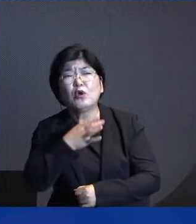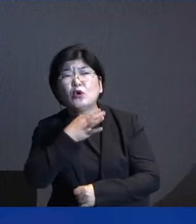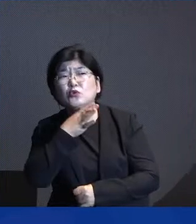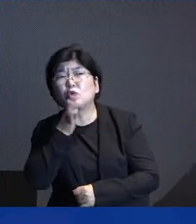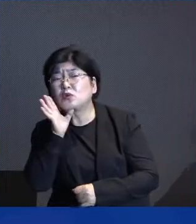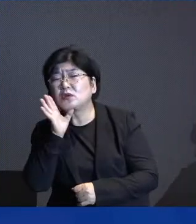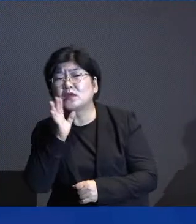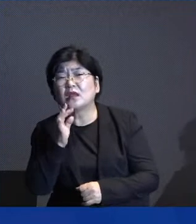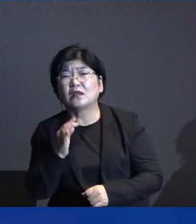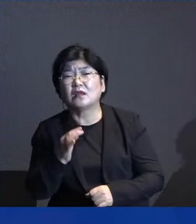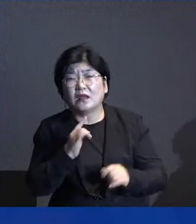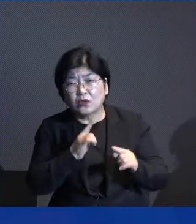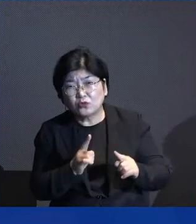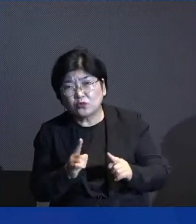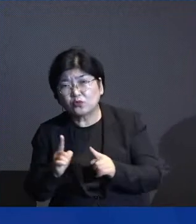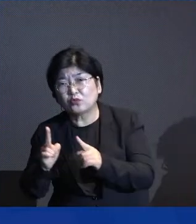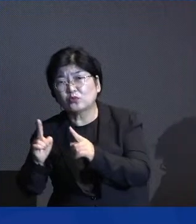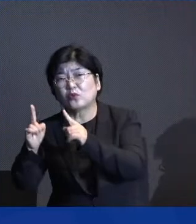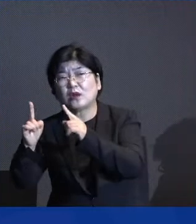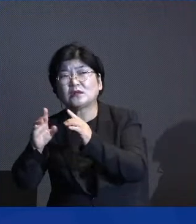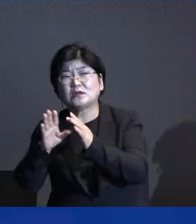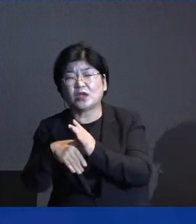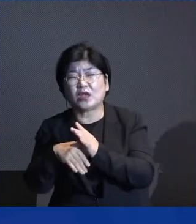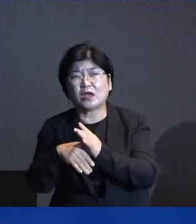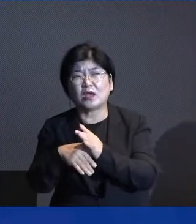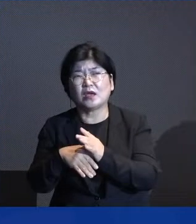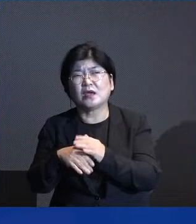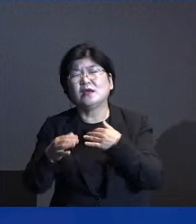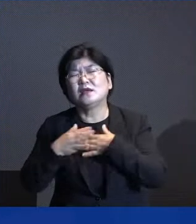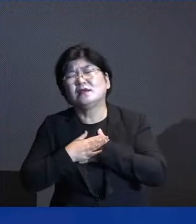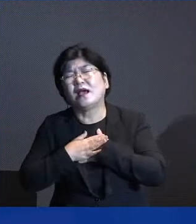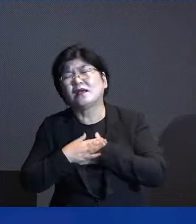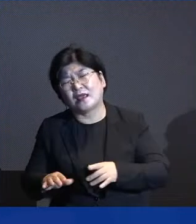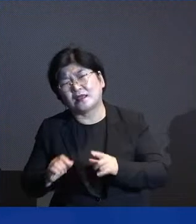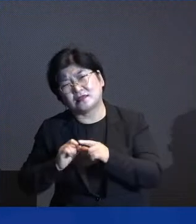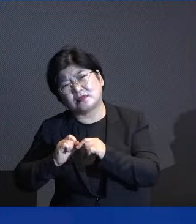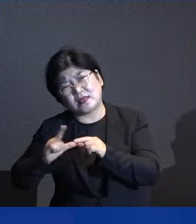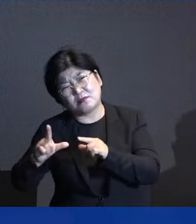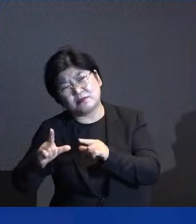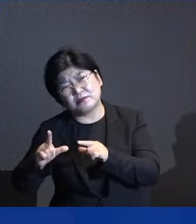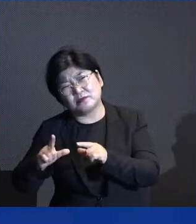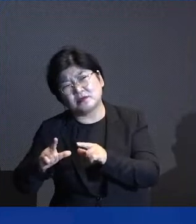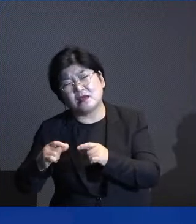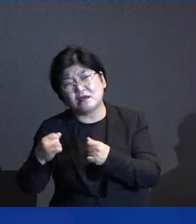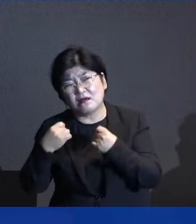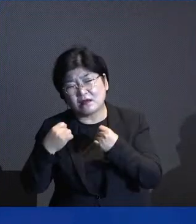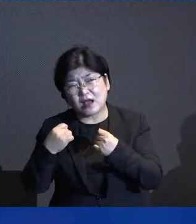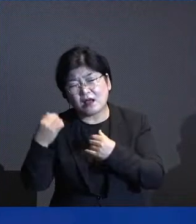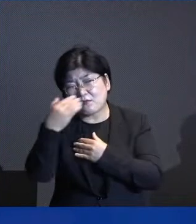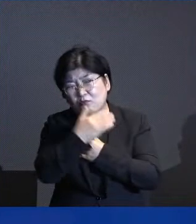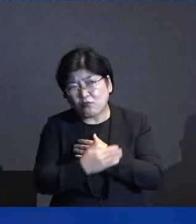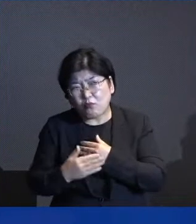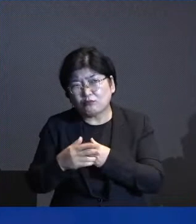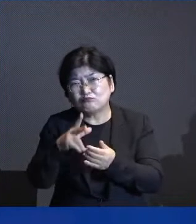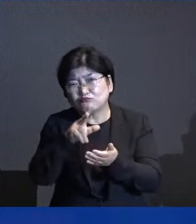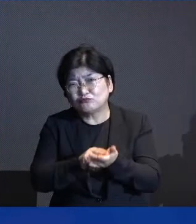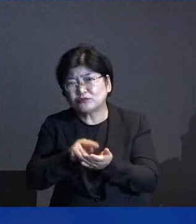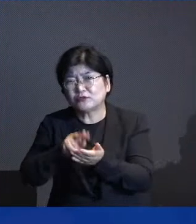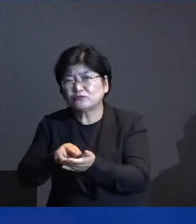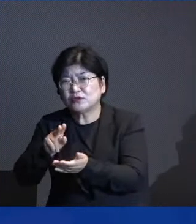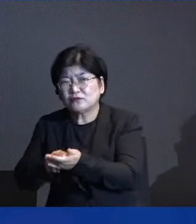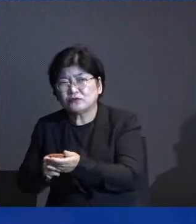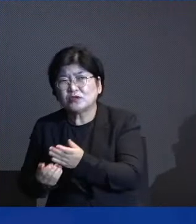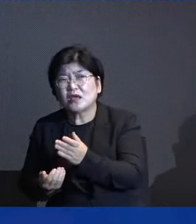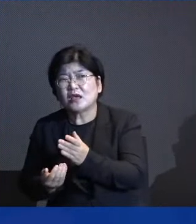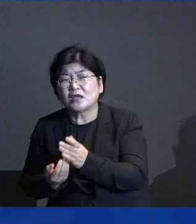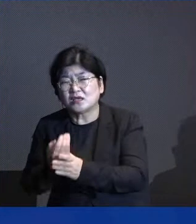physical health, their literacy, their mobility, their mental health, and it can even affect cognitive decline, because we do